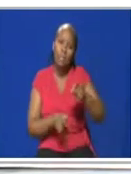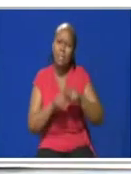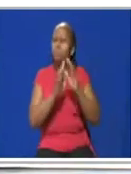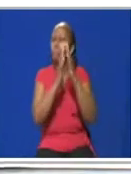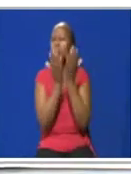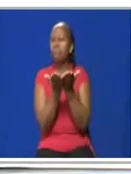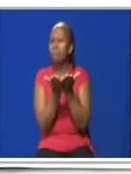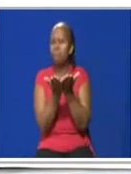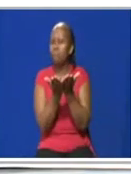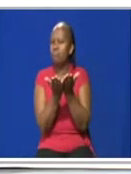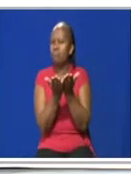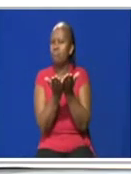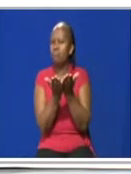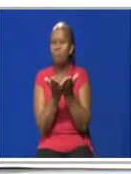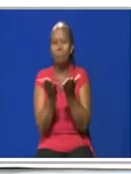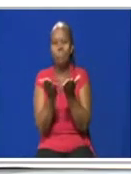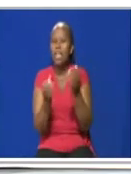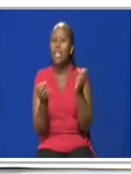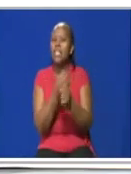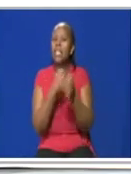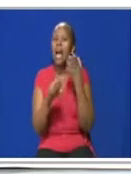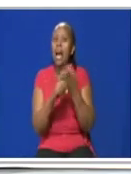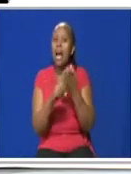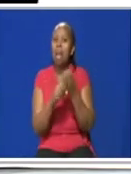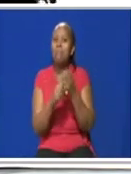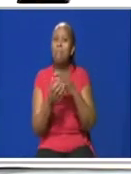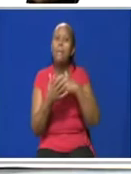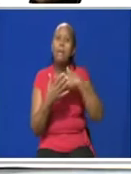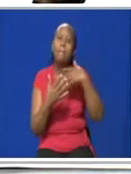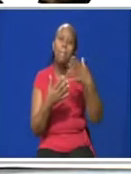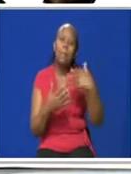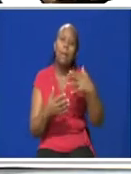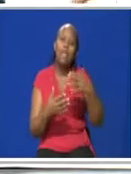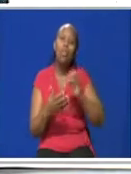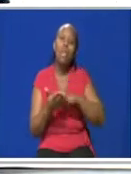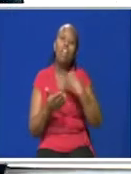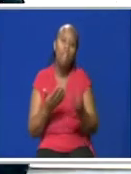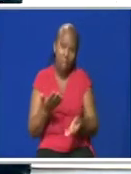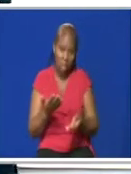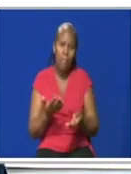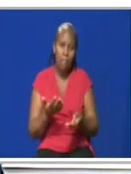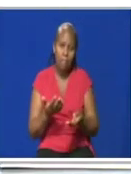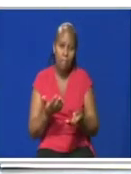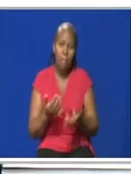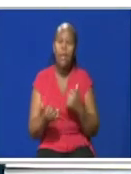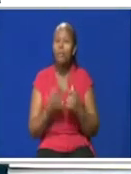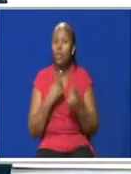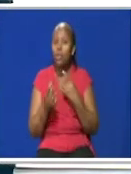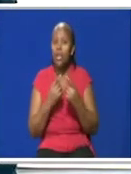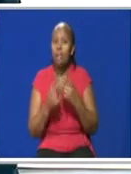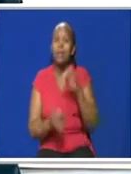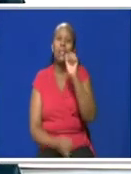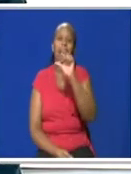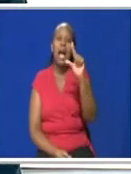is open and I flap, maybe pieces of paper would tear up, isn't it? So when we talk about